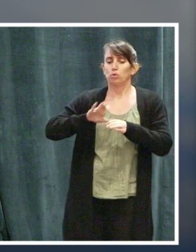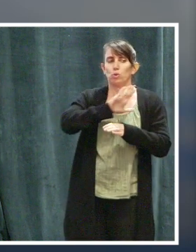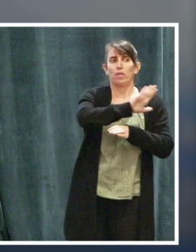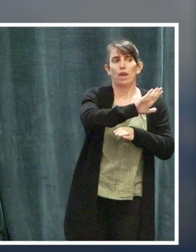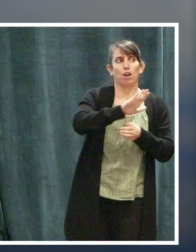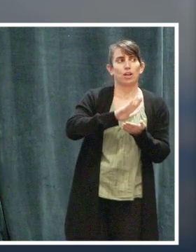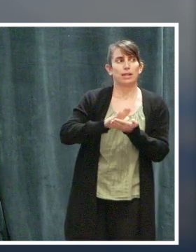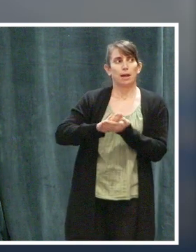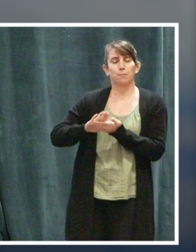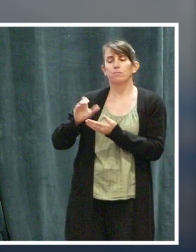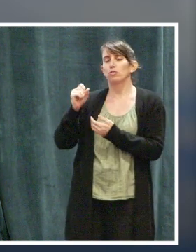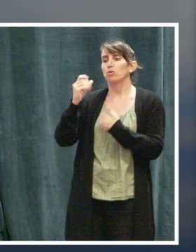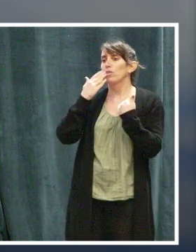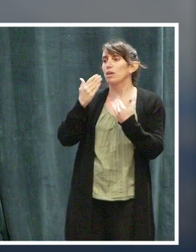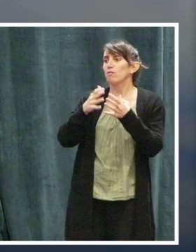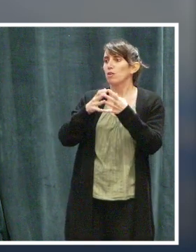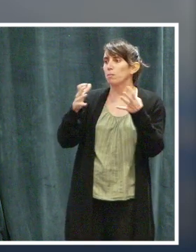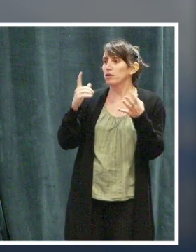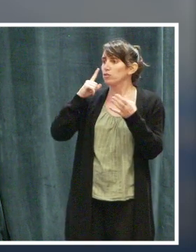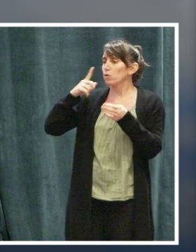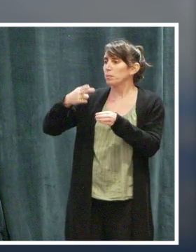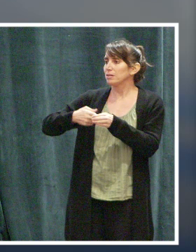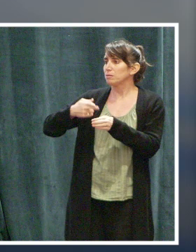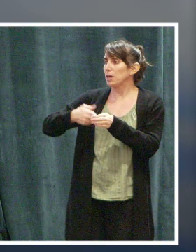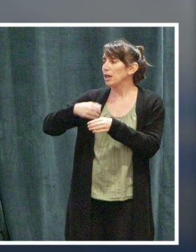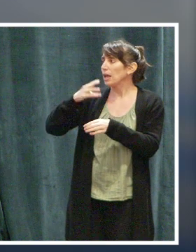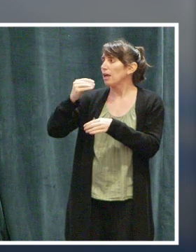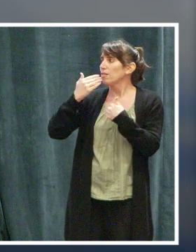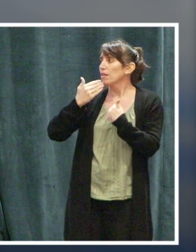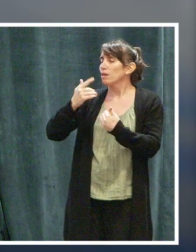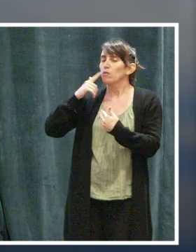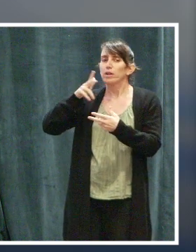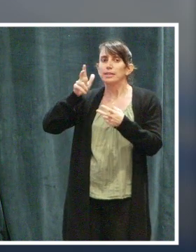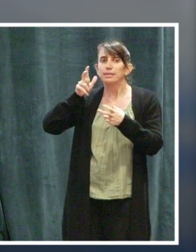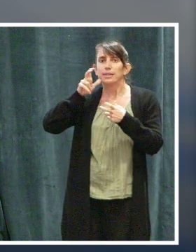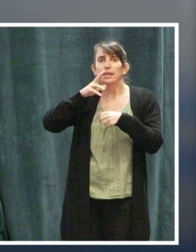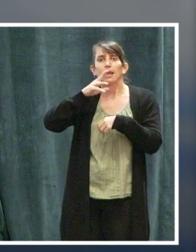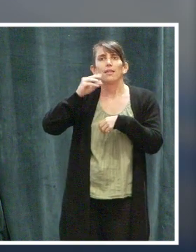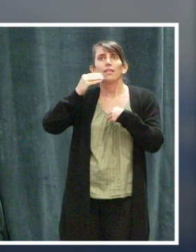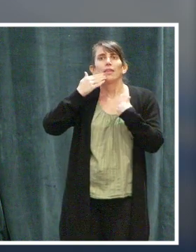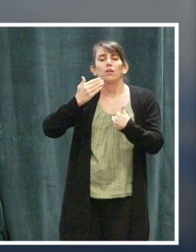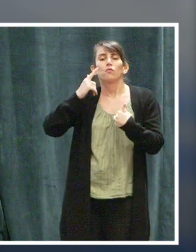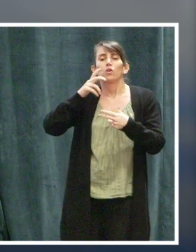cleanup. Thank you very much for participating, and thank you for listening,